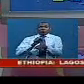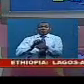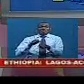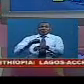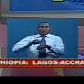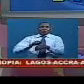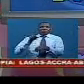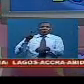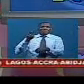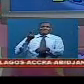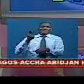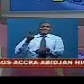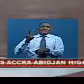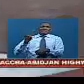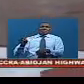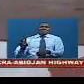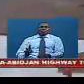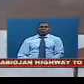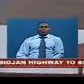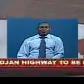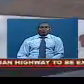service stations in the country.